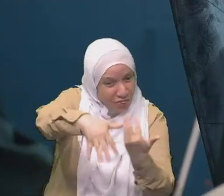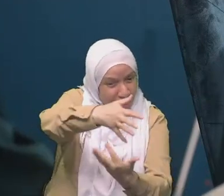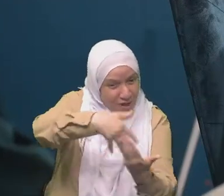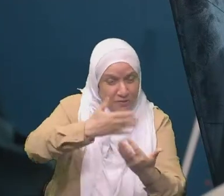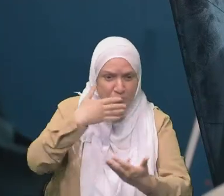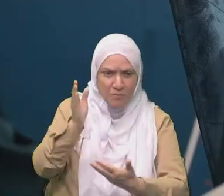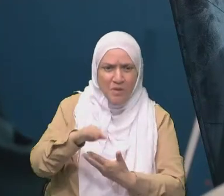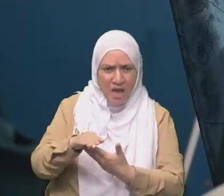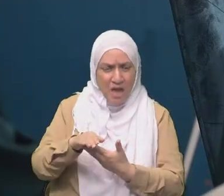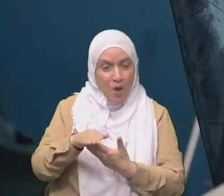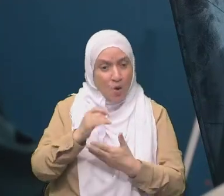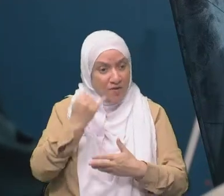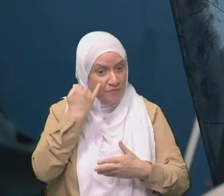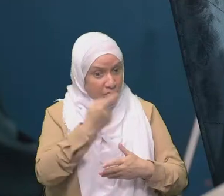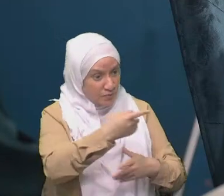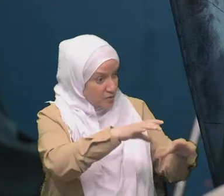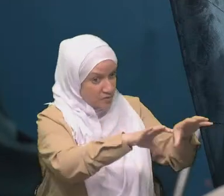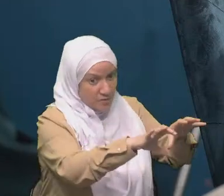haram.